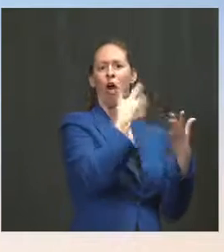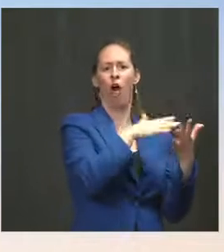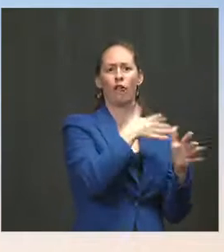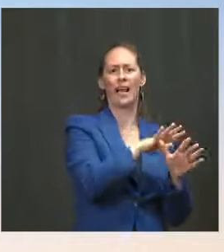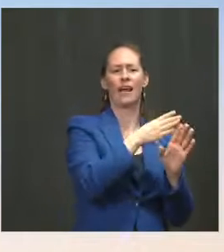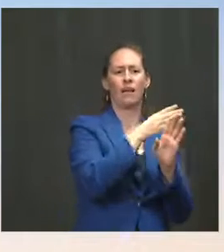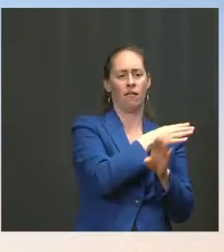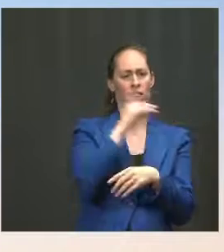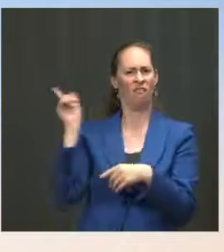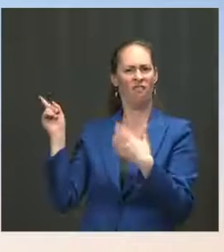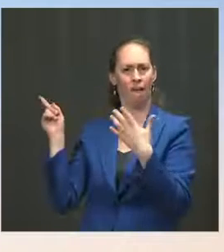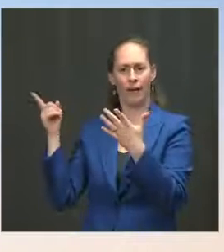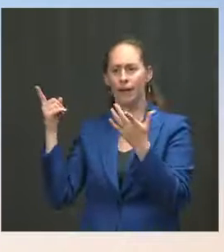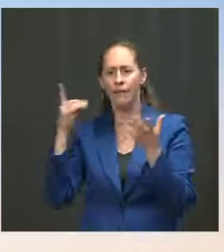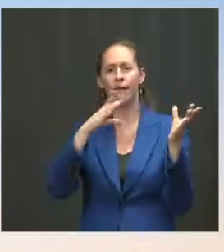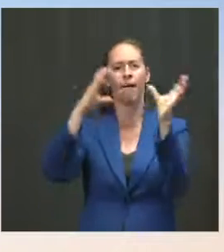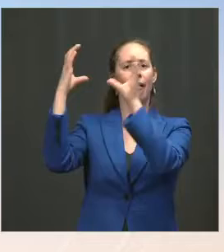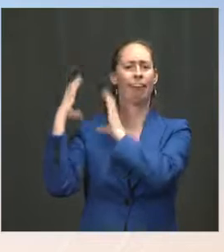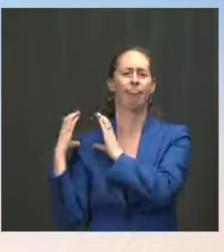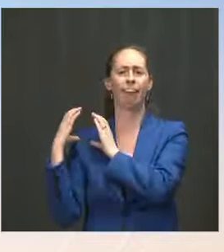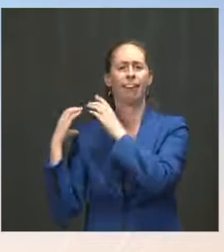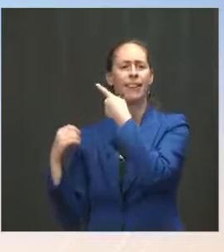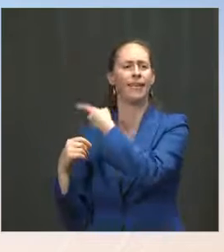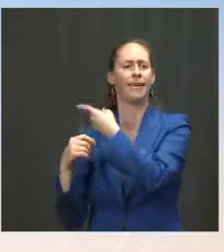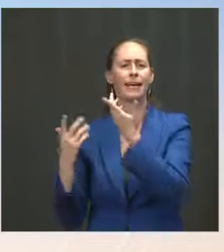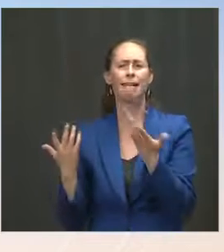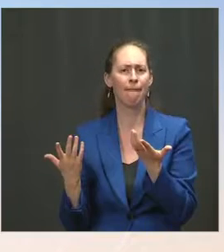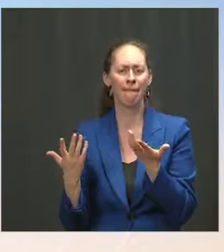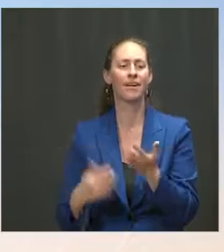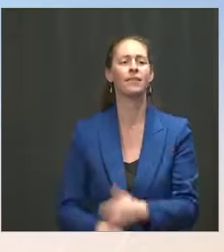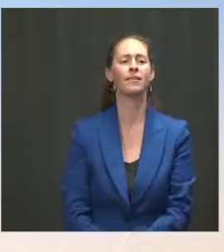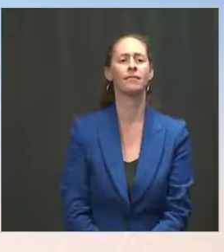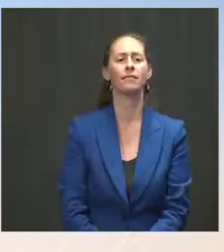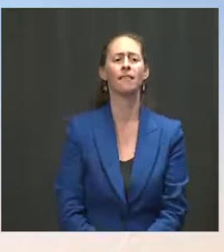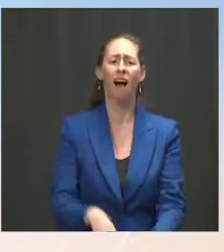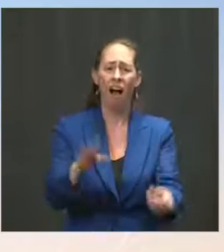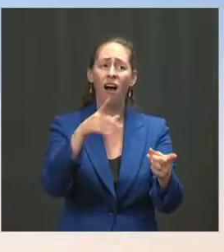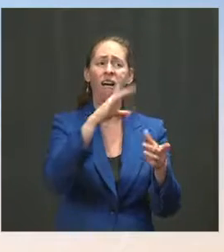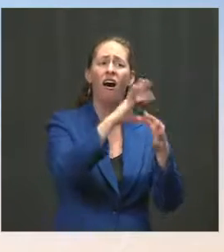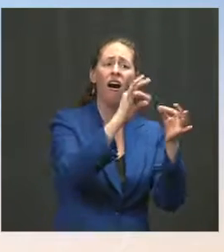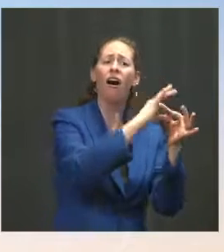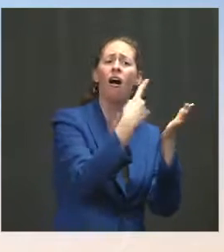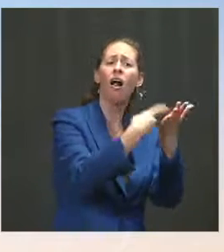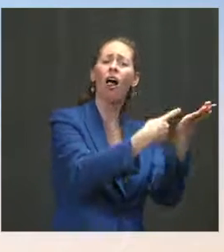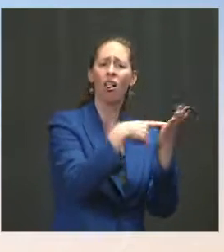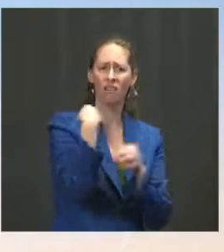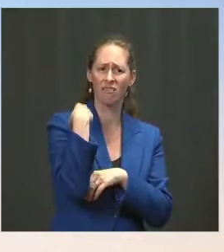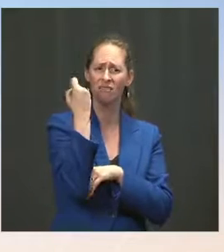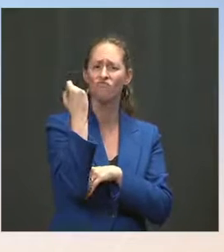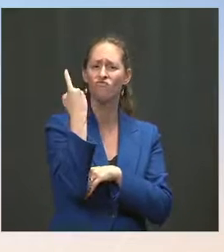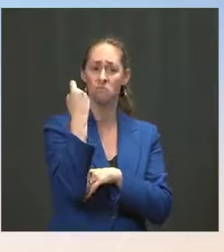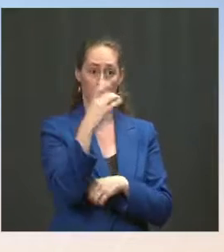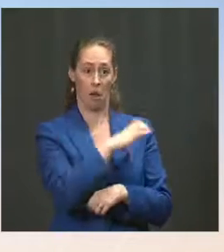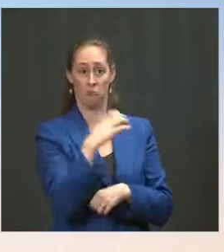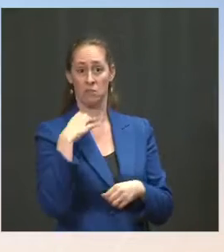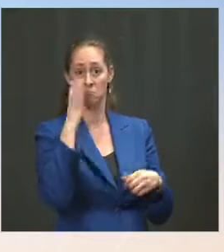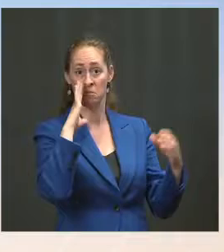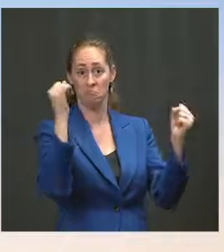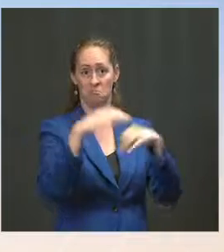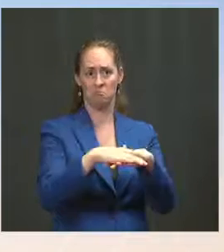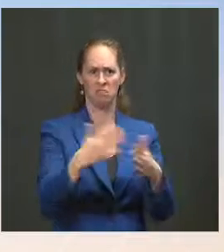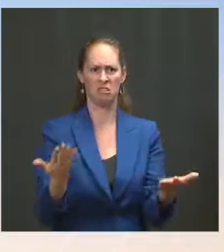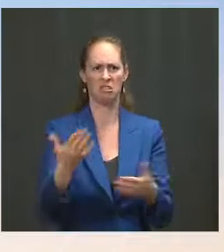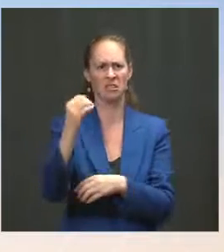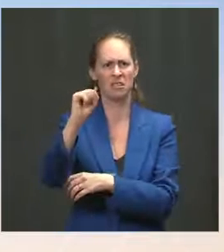understand what their public comments are to date. Congress will return in September, and certainly we know the